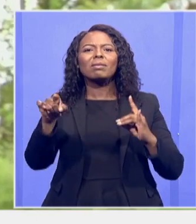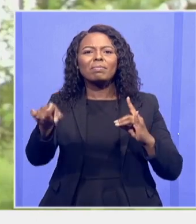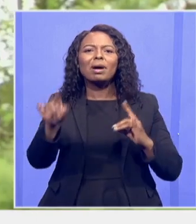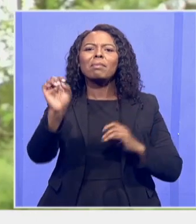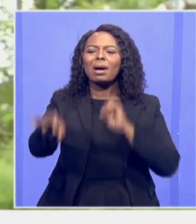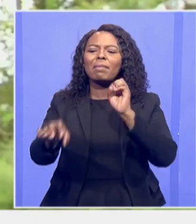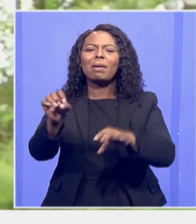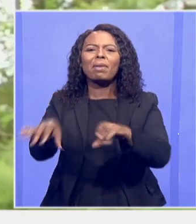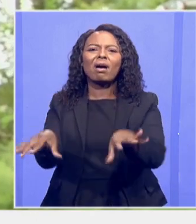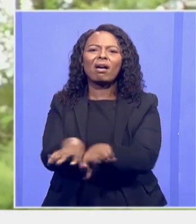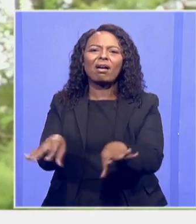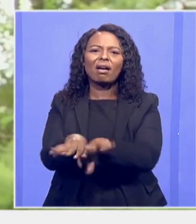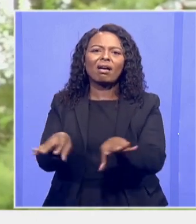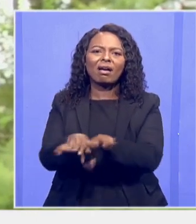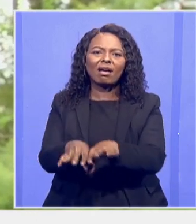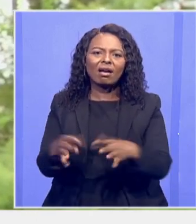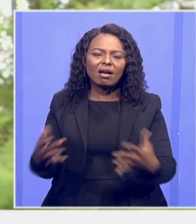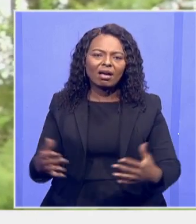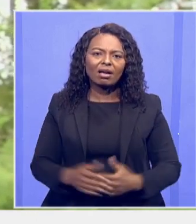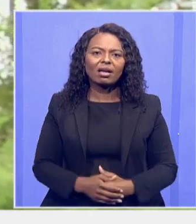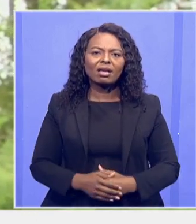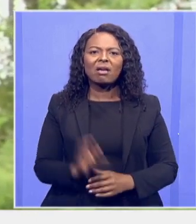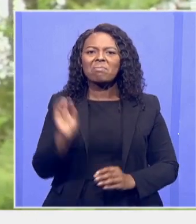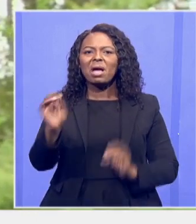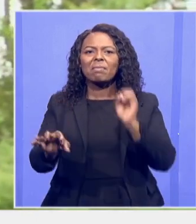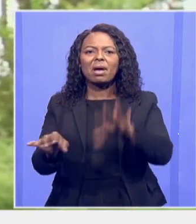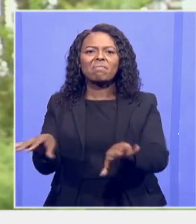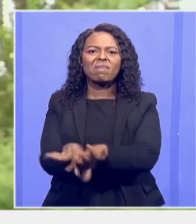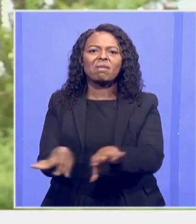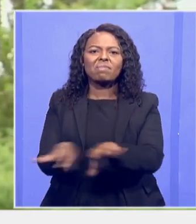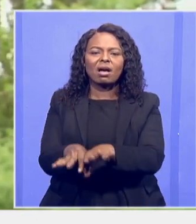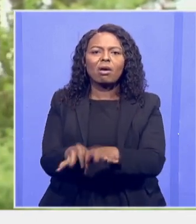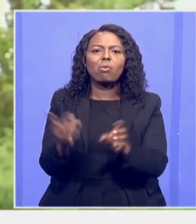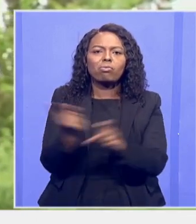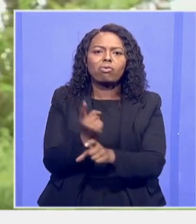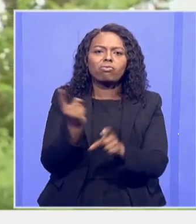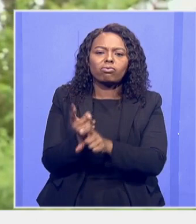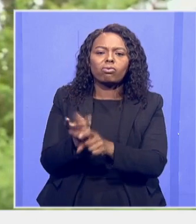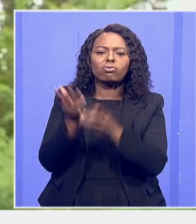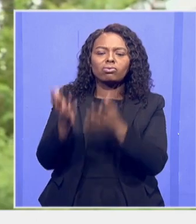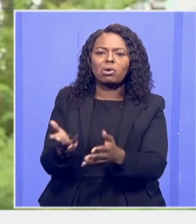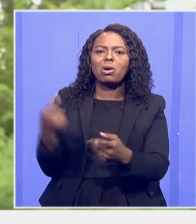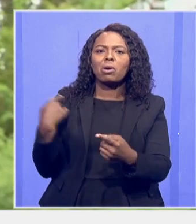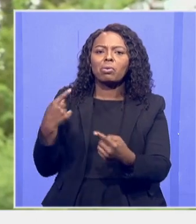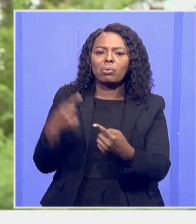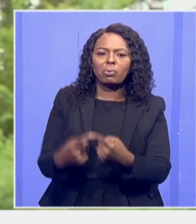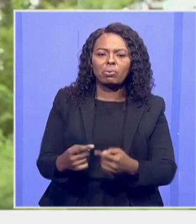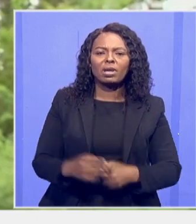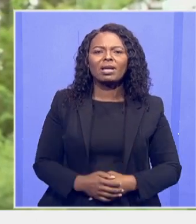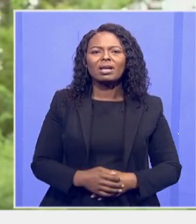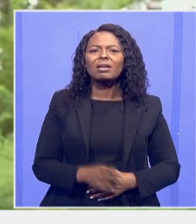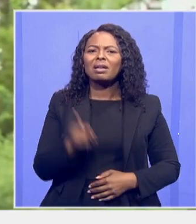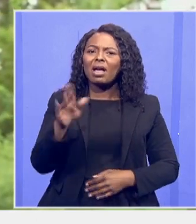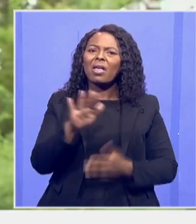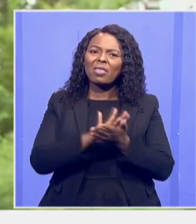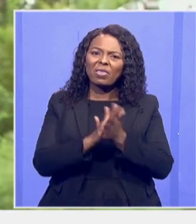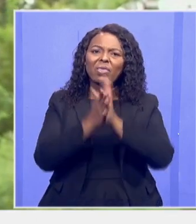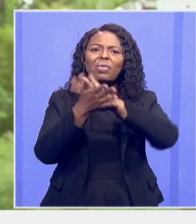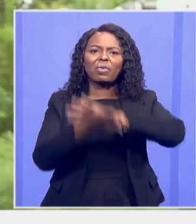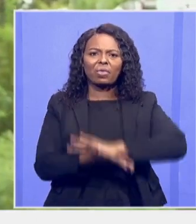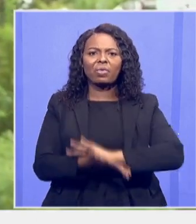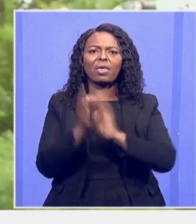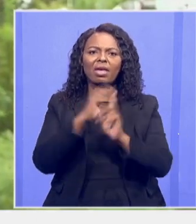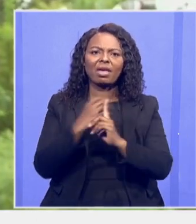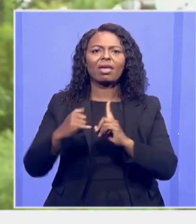purposes, are now being used for dumping rubbish. And it's festering in the community. So those are the most